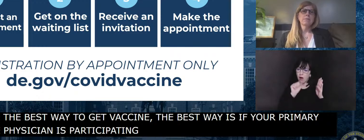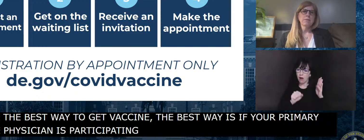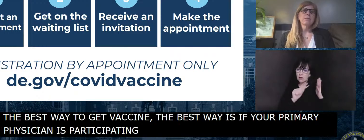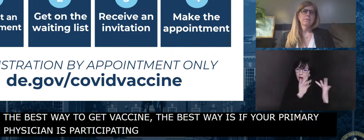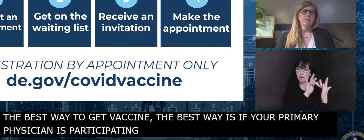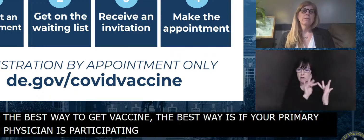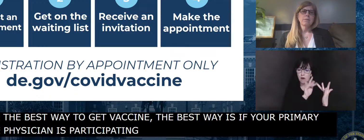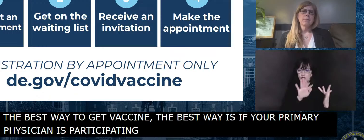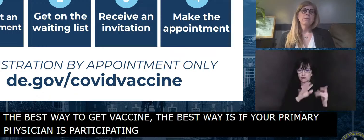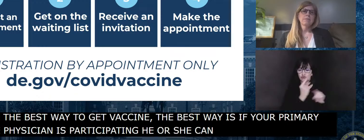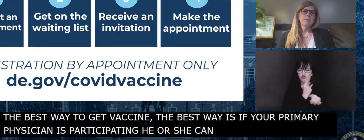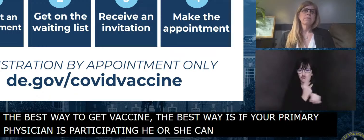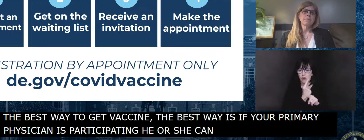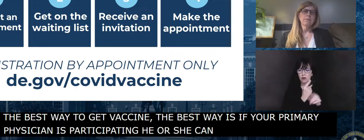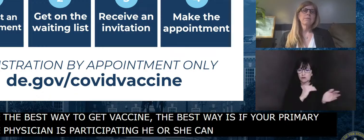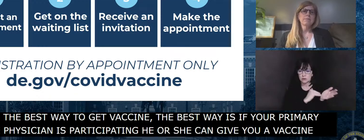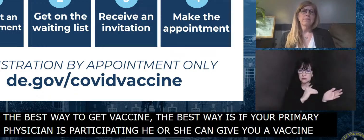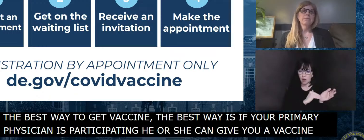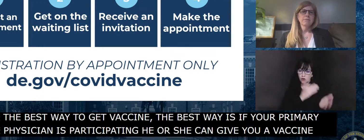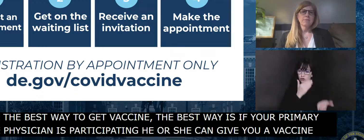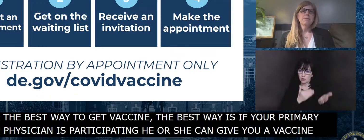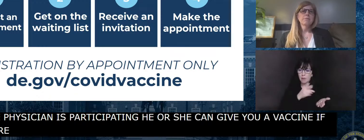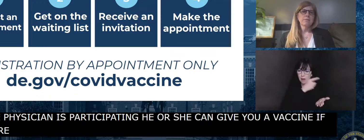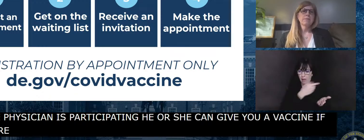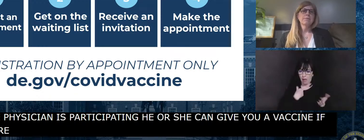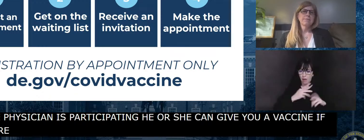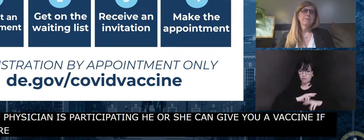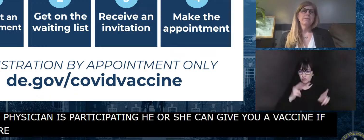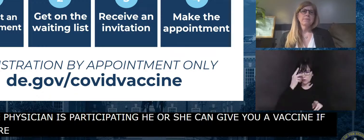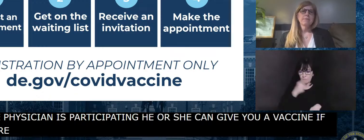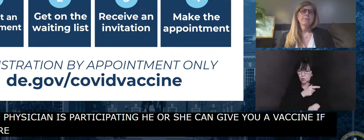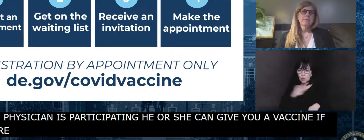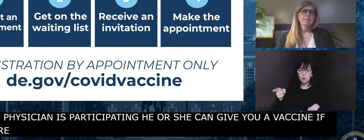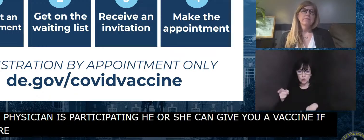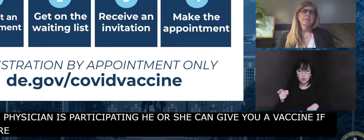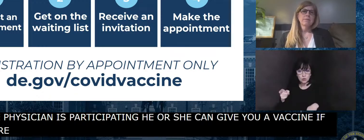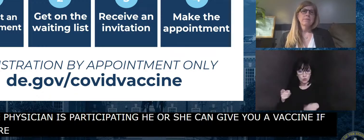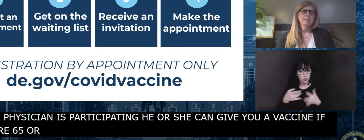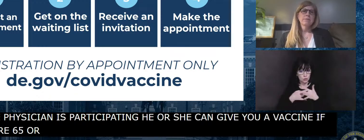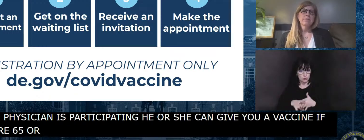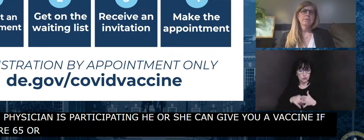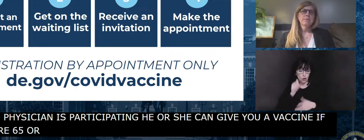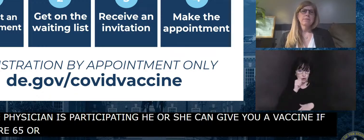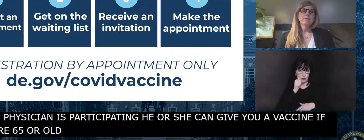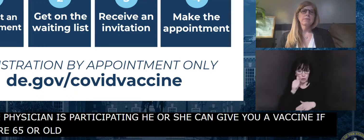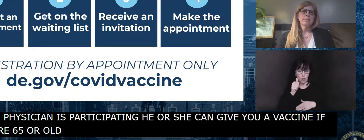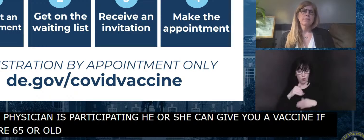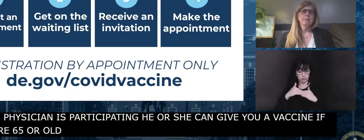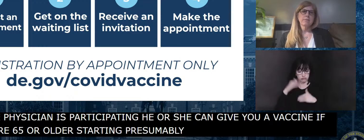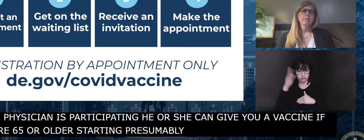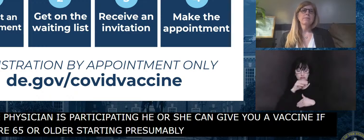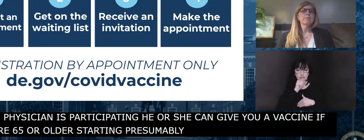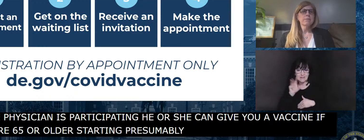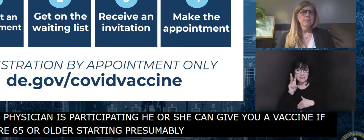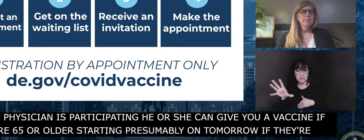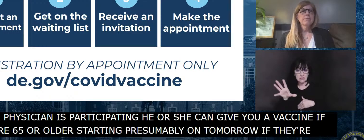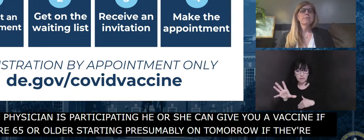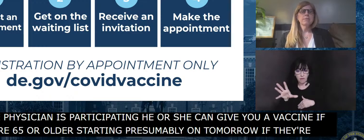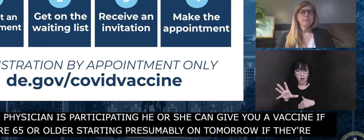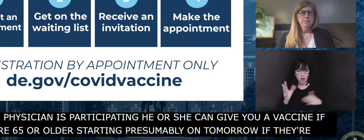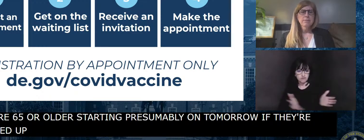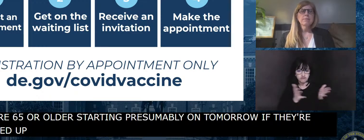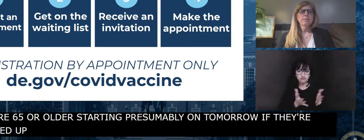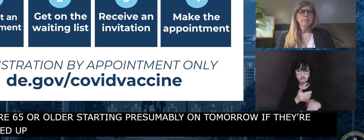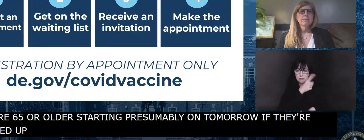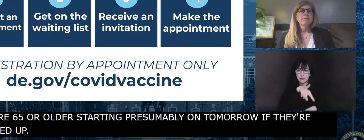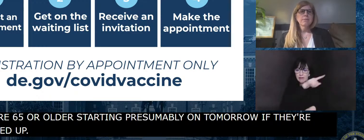if you're 65 and over, starting presumably on tomorrow if they're signed up. We found that some primary